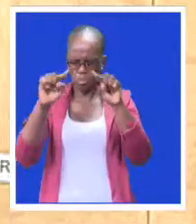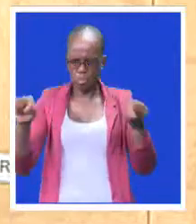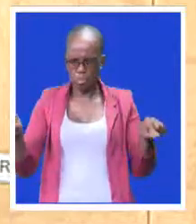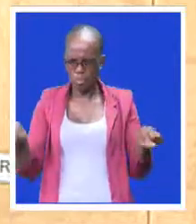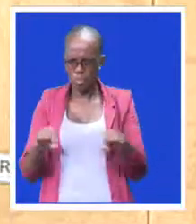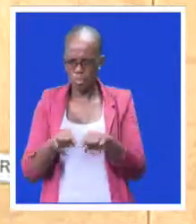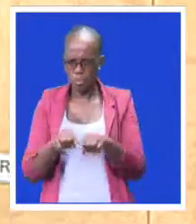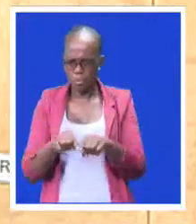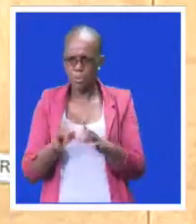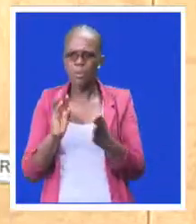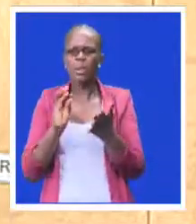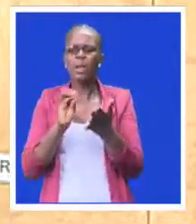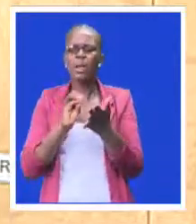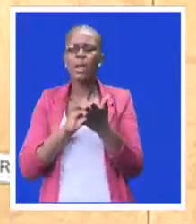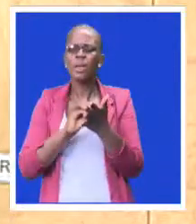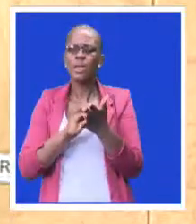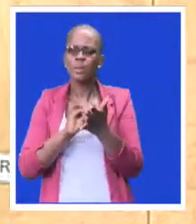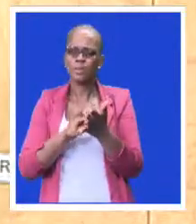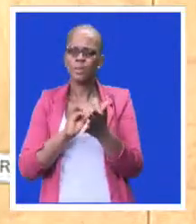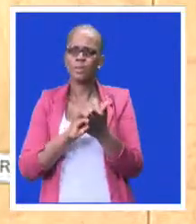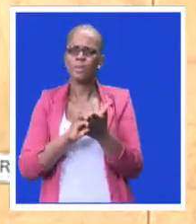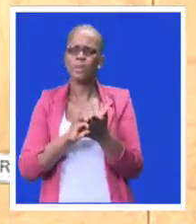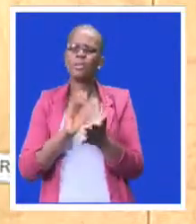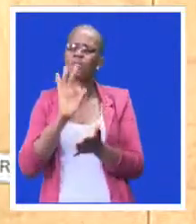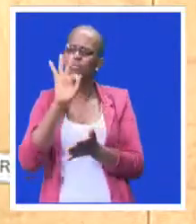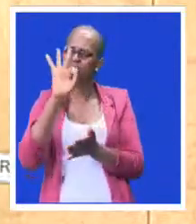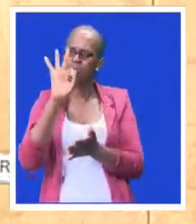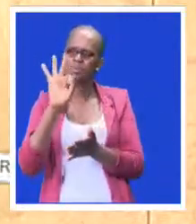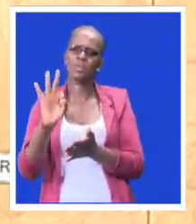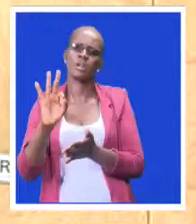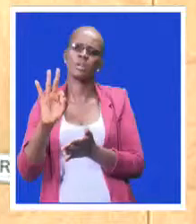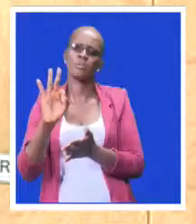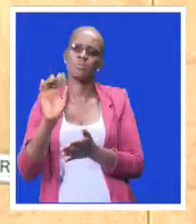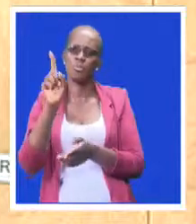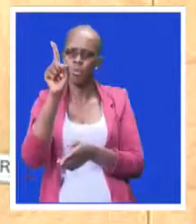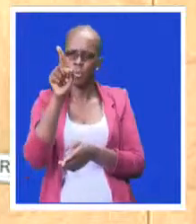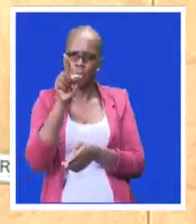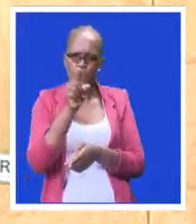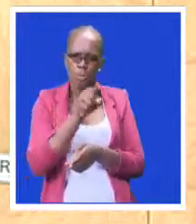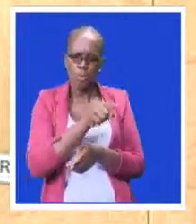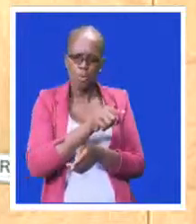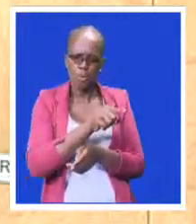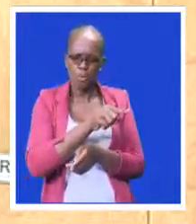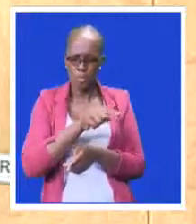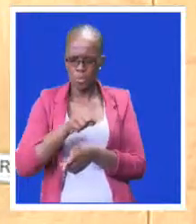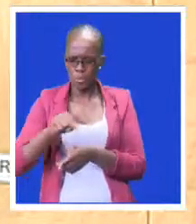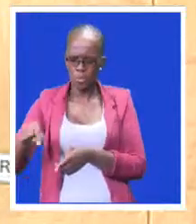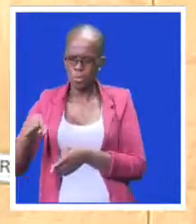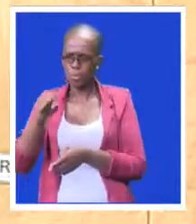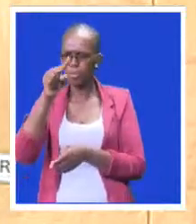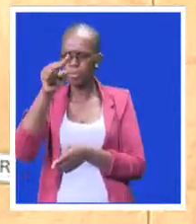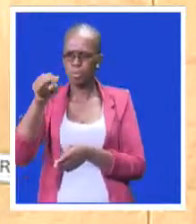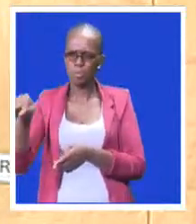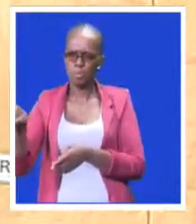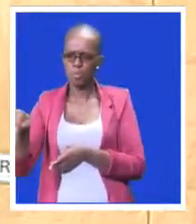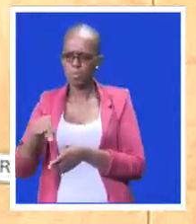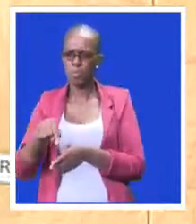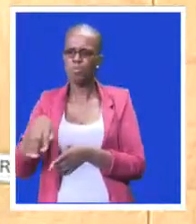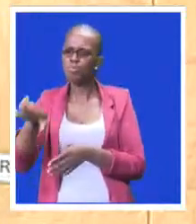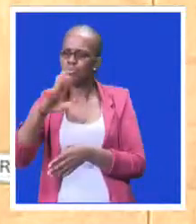1, 2, 3 sides. Let's count the corners of the triangle.